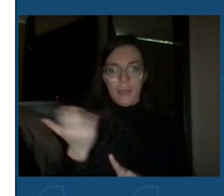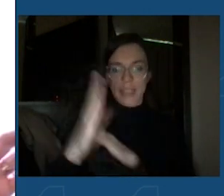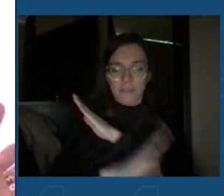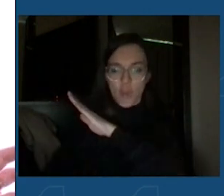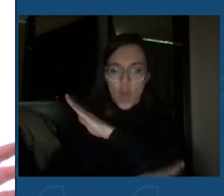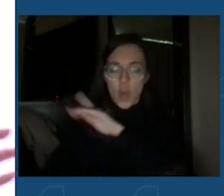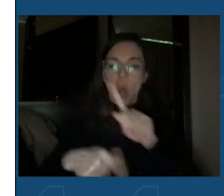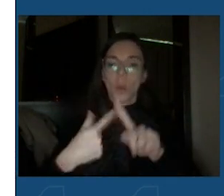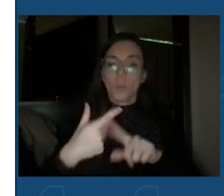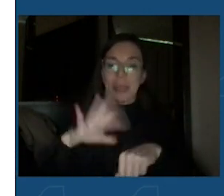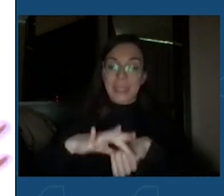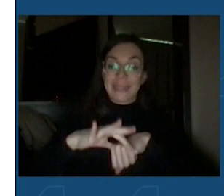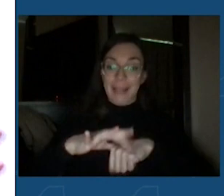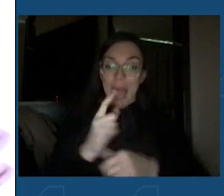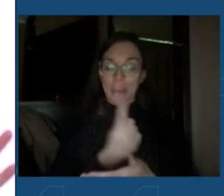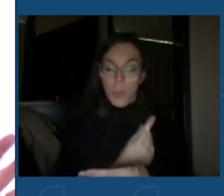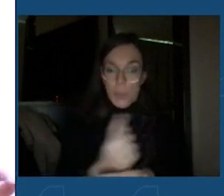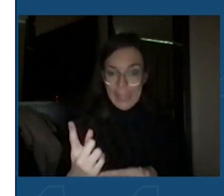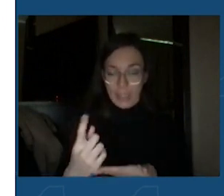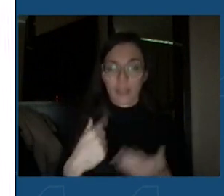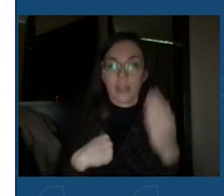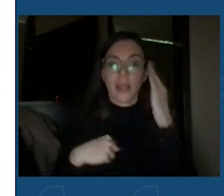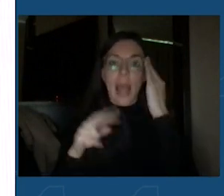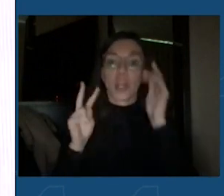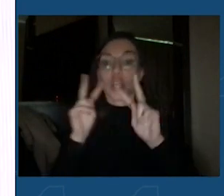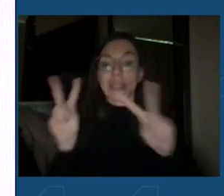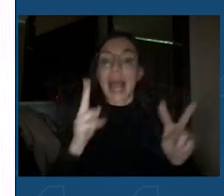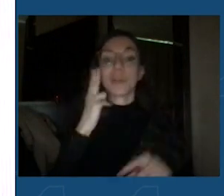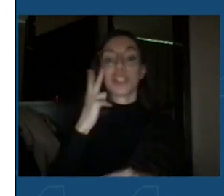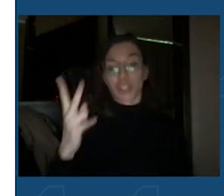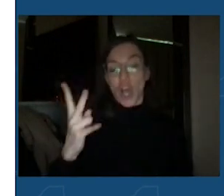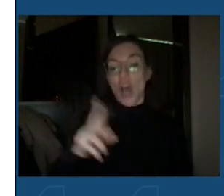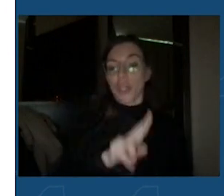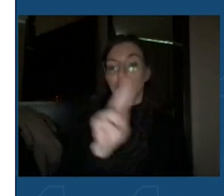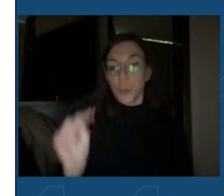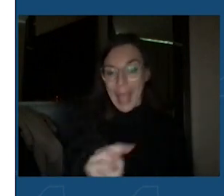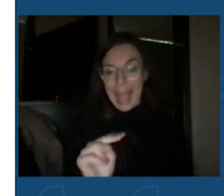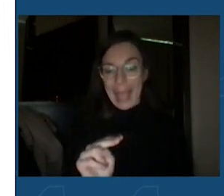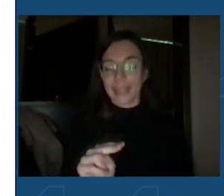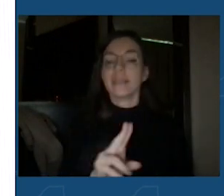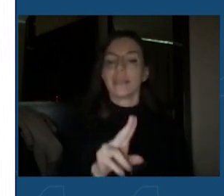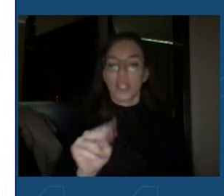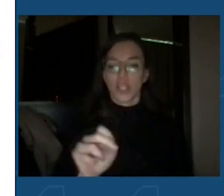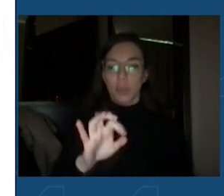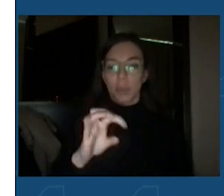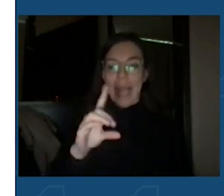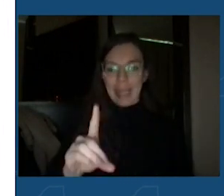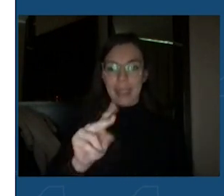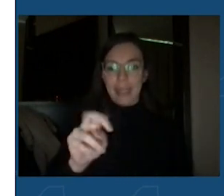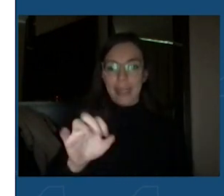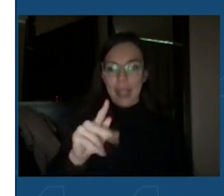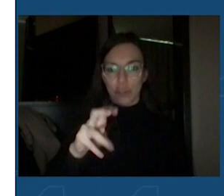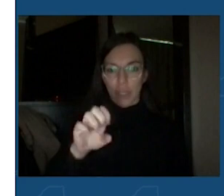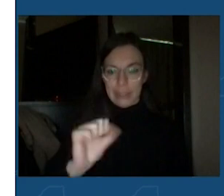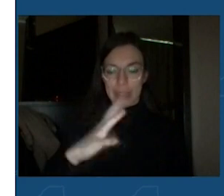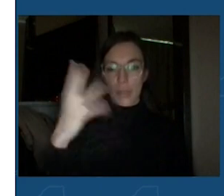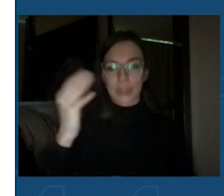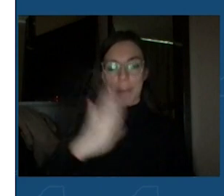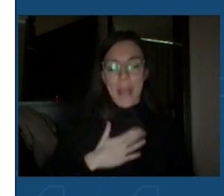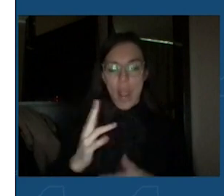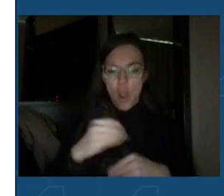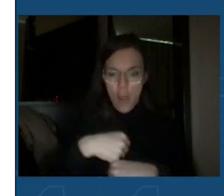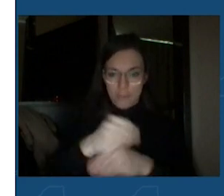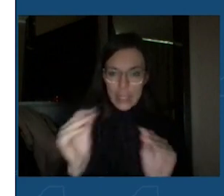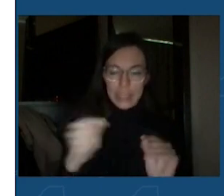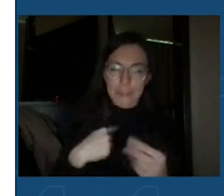at the United Nations. And I look out and I see the United Nations outside my offices on 3rd Avenue. So I was thinking about what we can do that was really bold